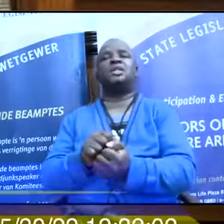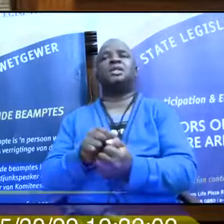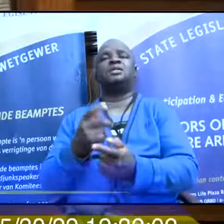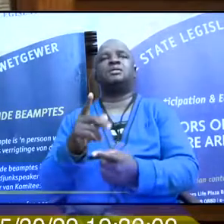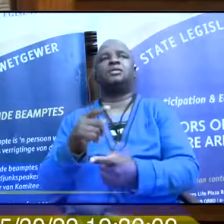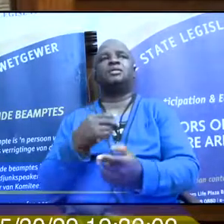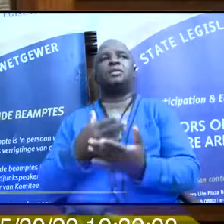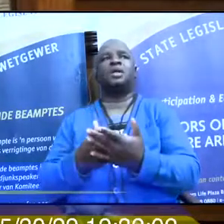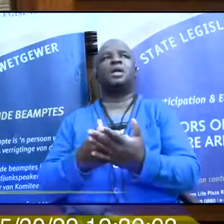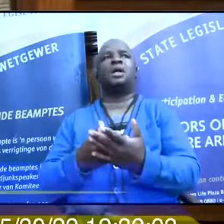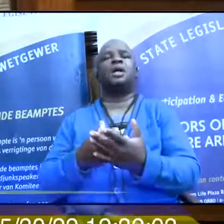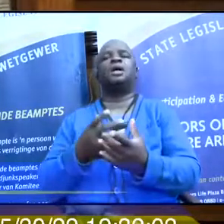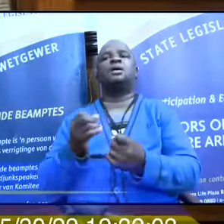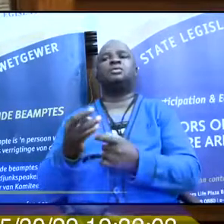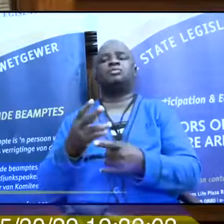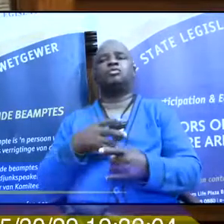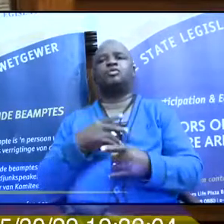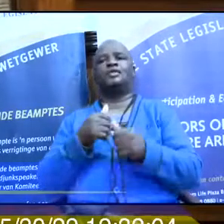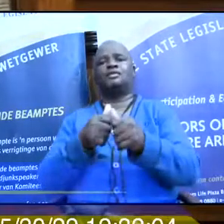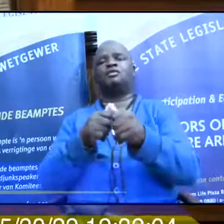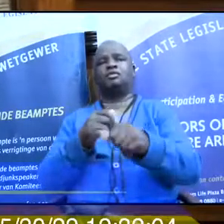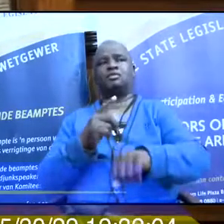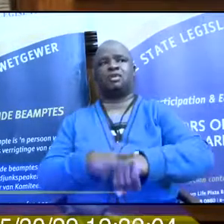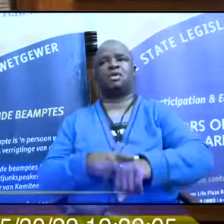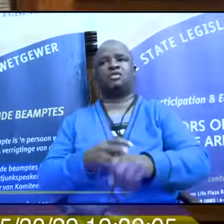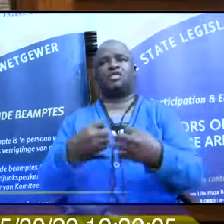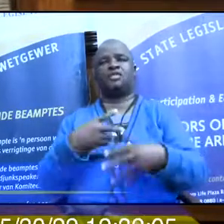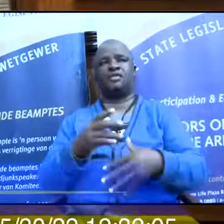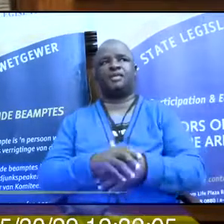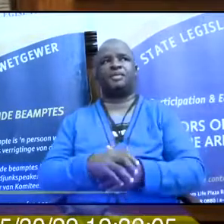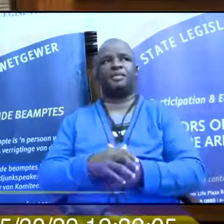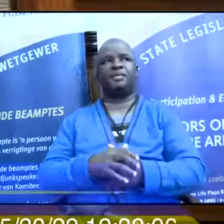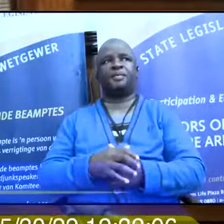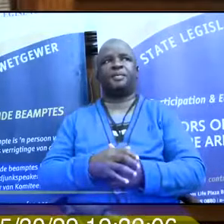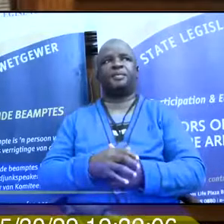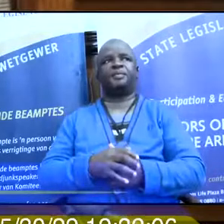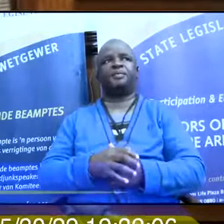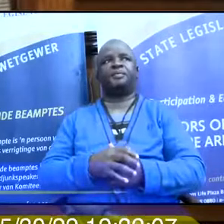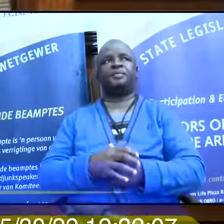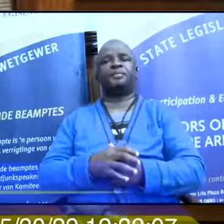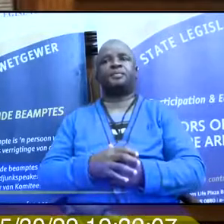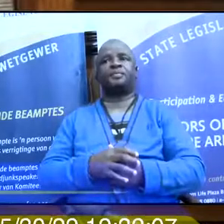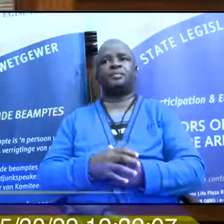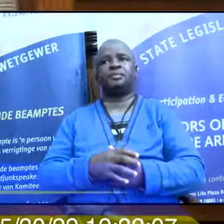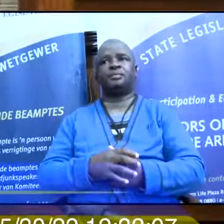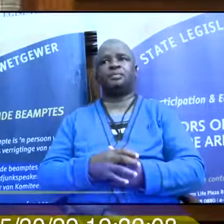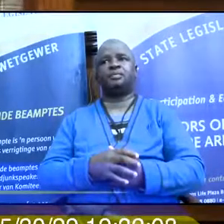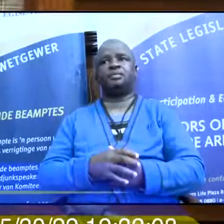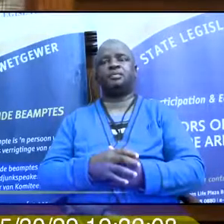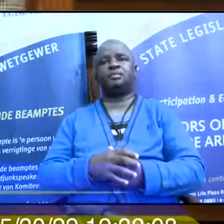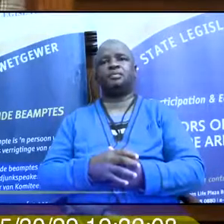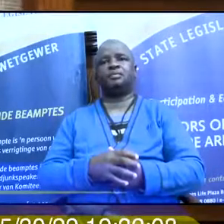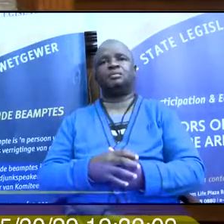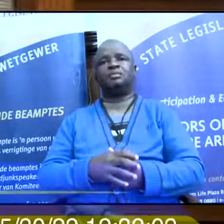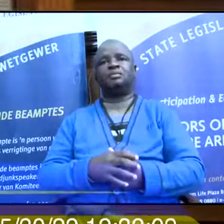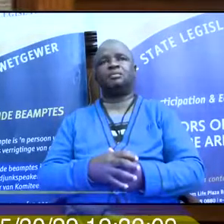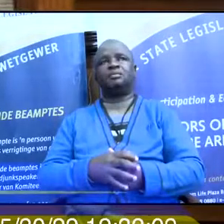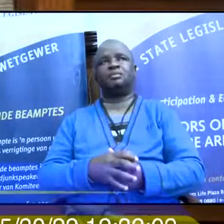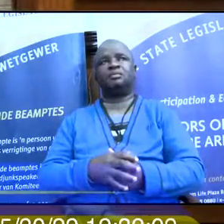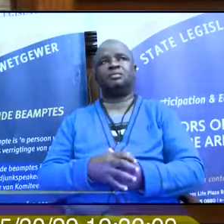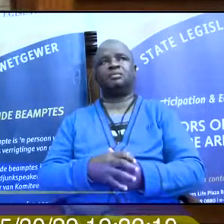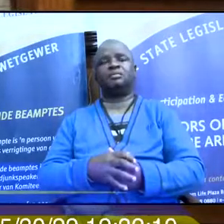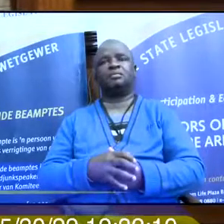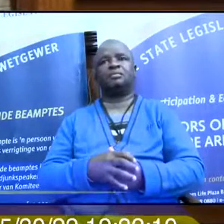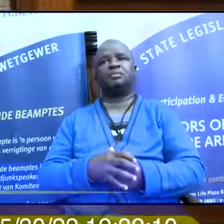so that at least were within the time slots that were provided in this meeting program director